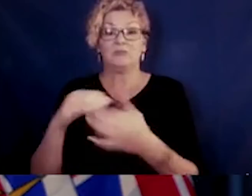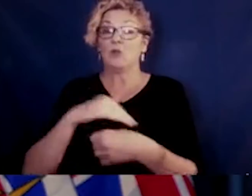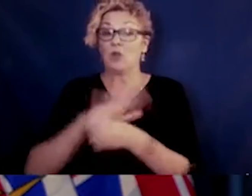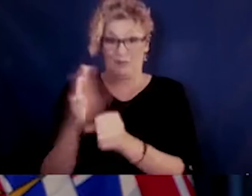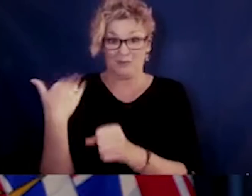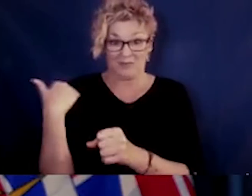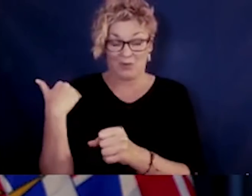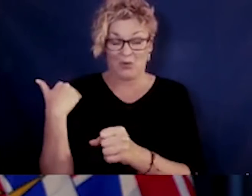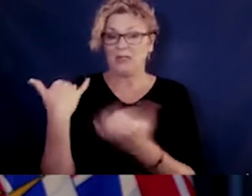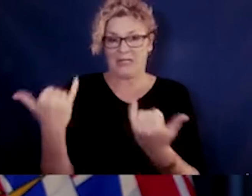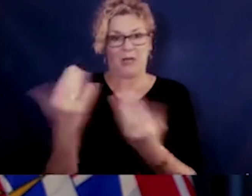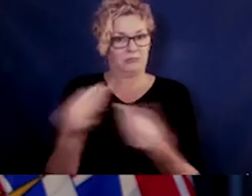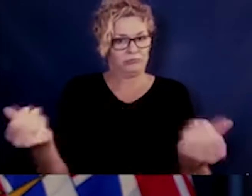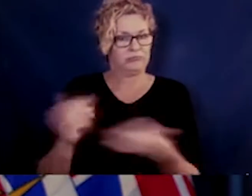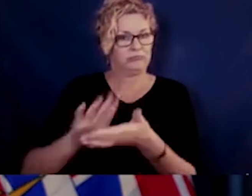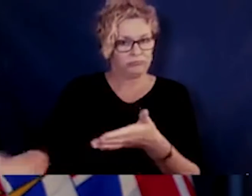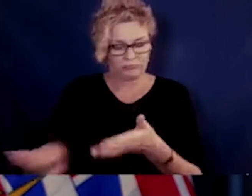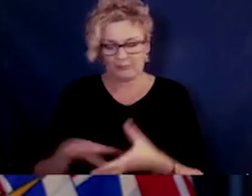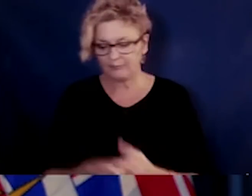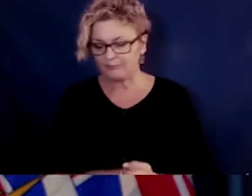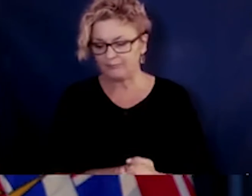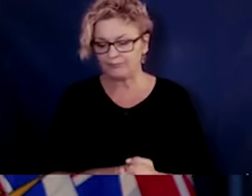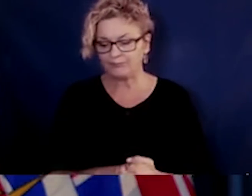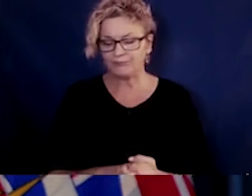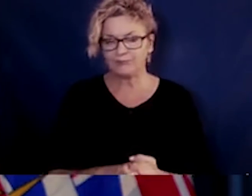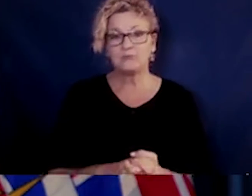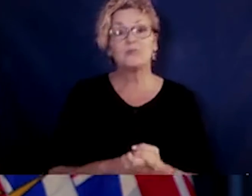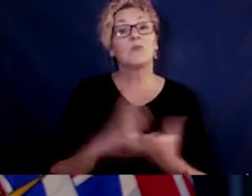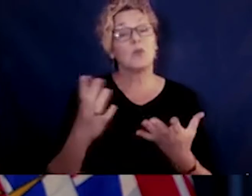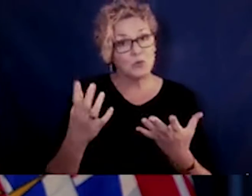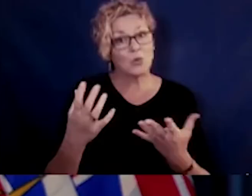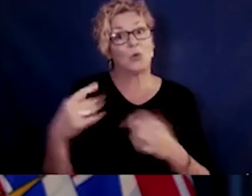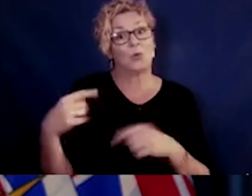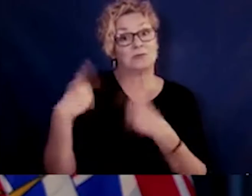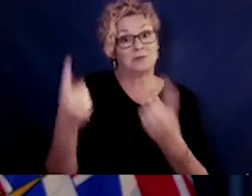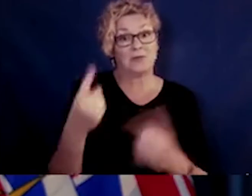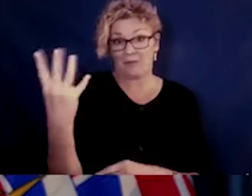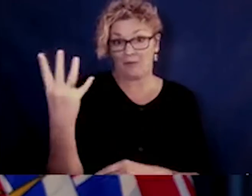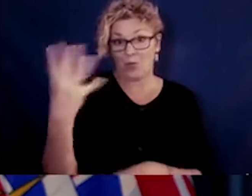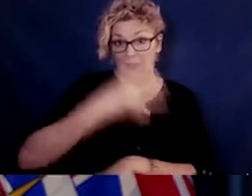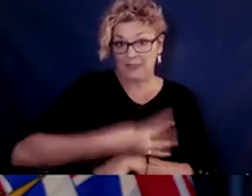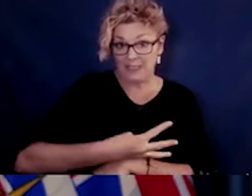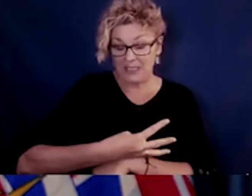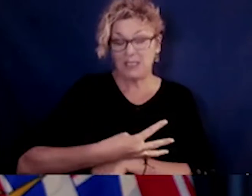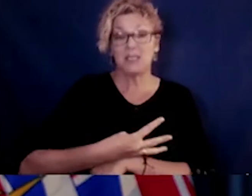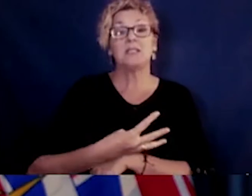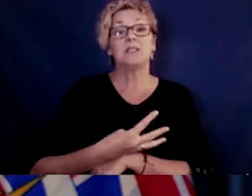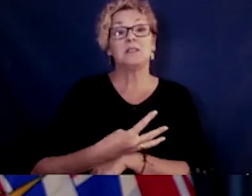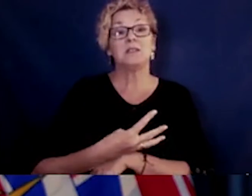were cleared over the weekend. And the team at particularly at the BC CDC, but at a number of our other partner labs,